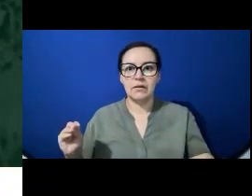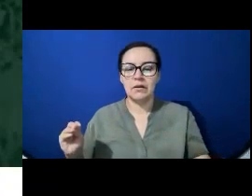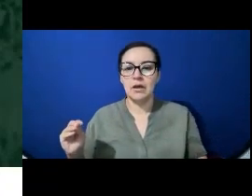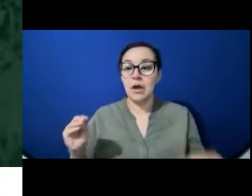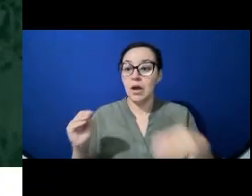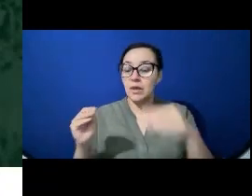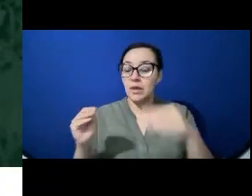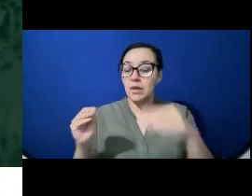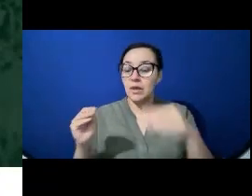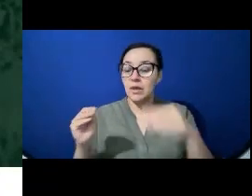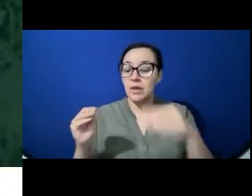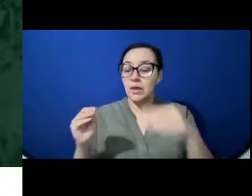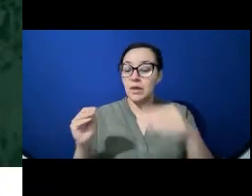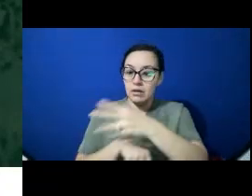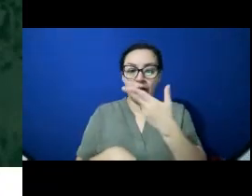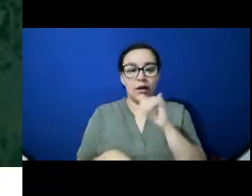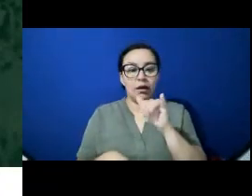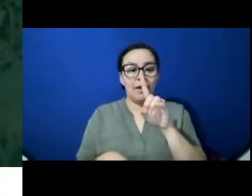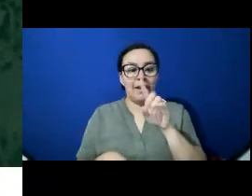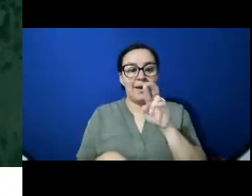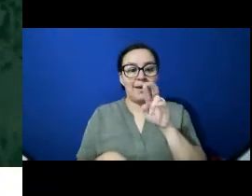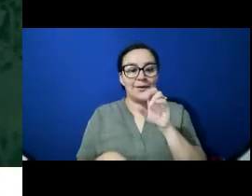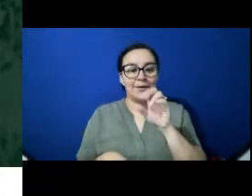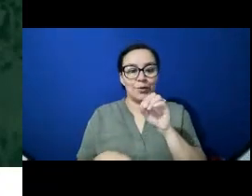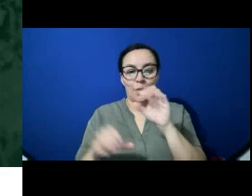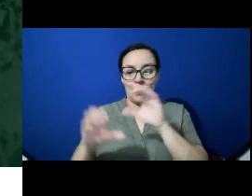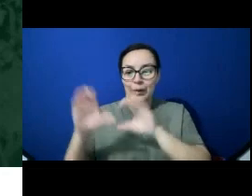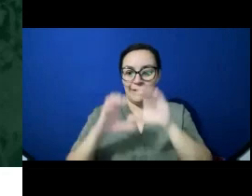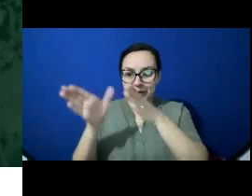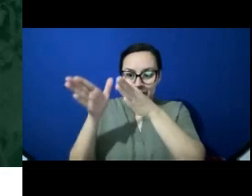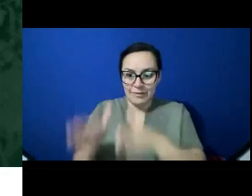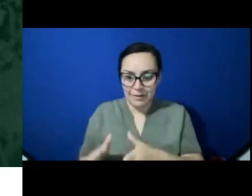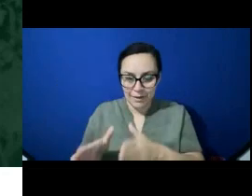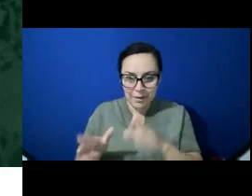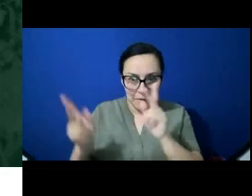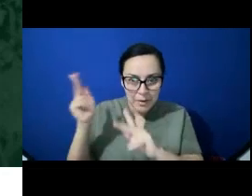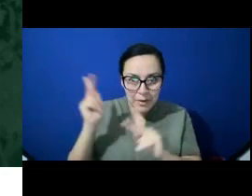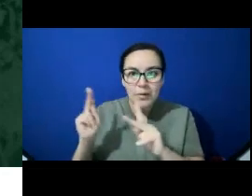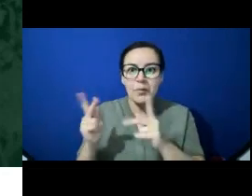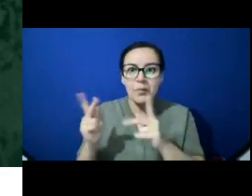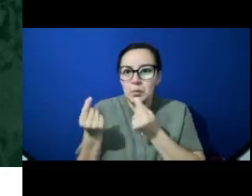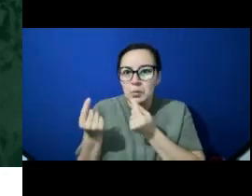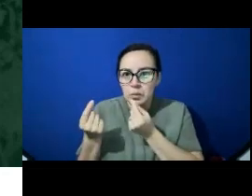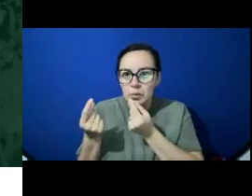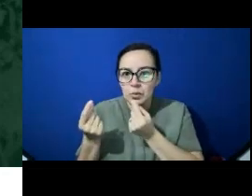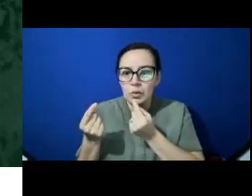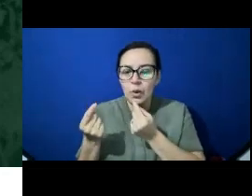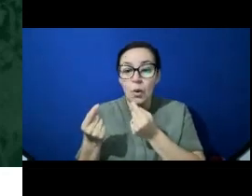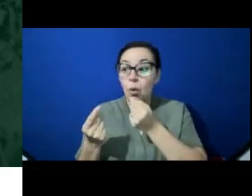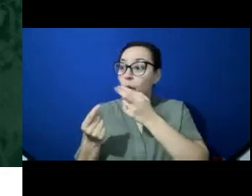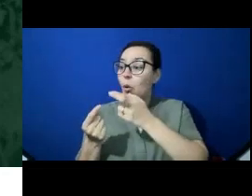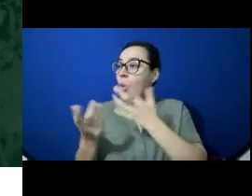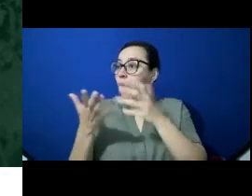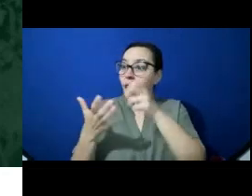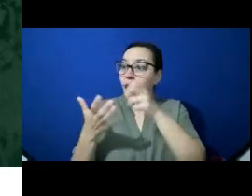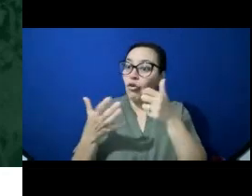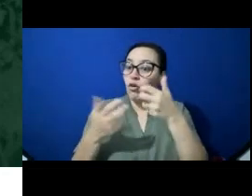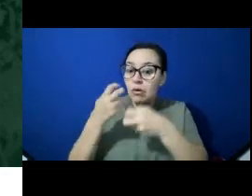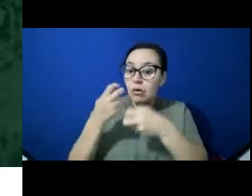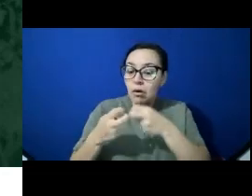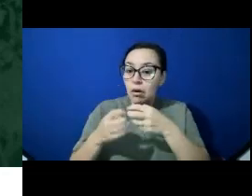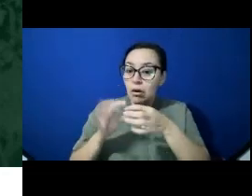example, have an impact on agrochemical products and how that impacts human beings working with them, what kind